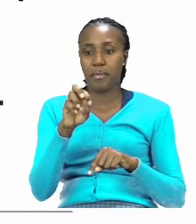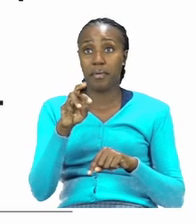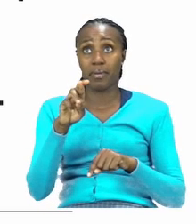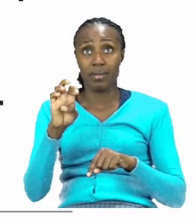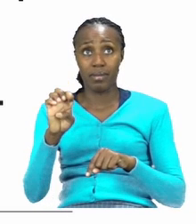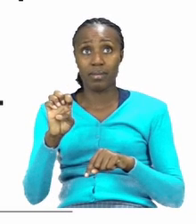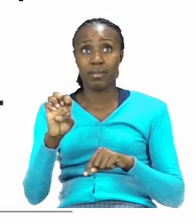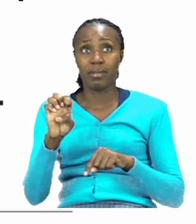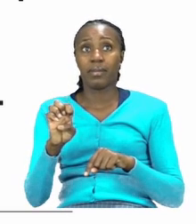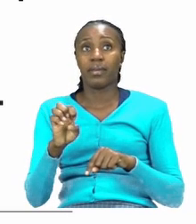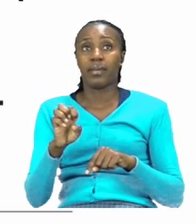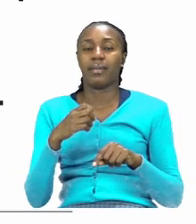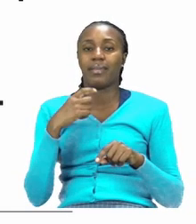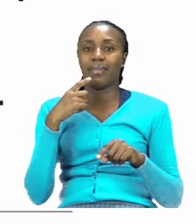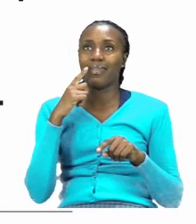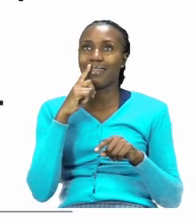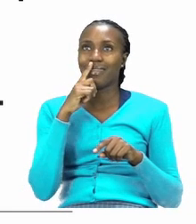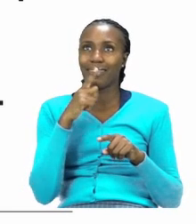said.